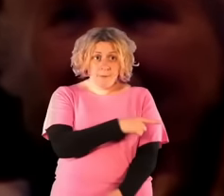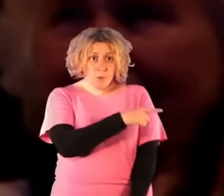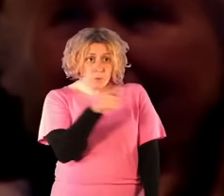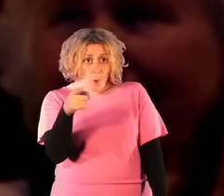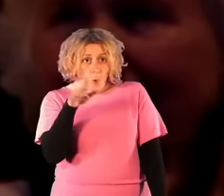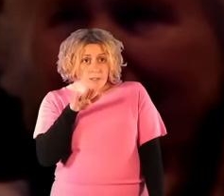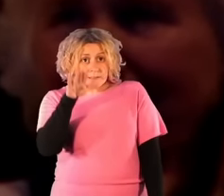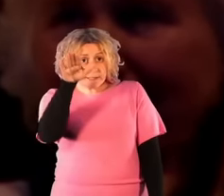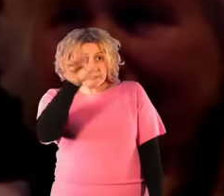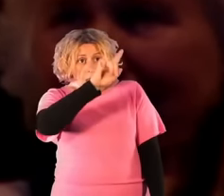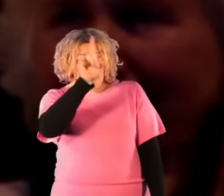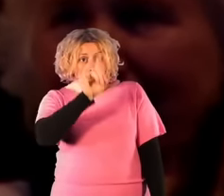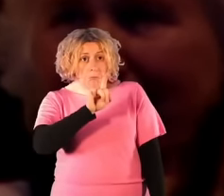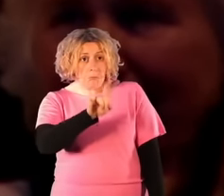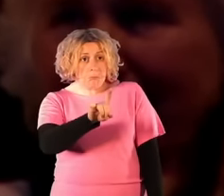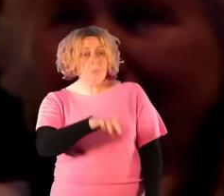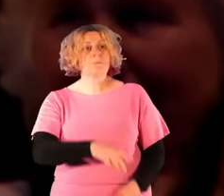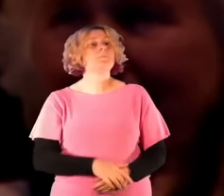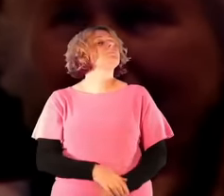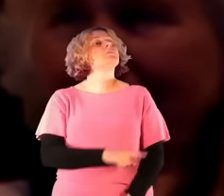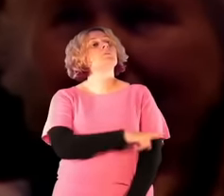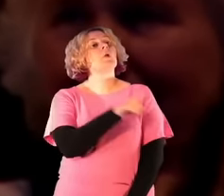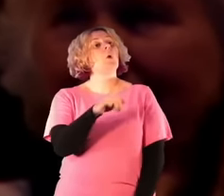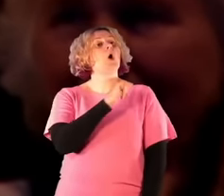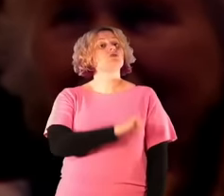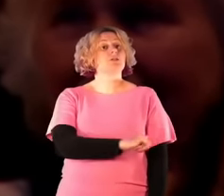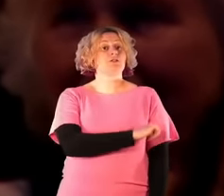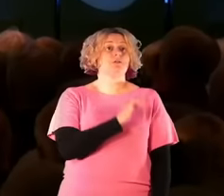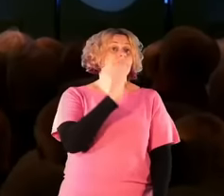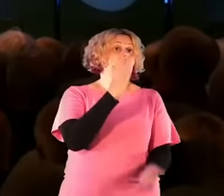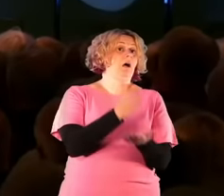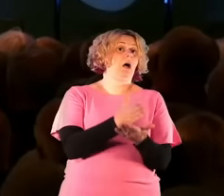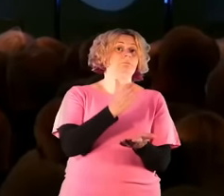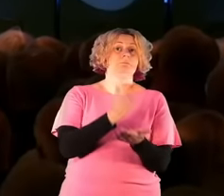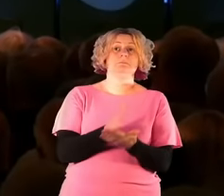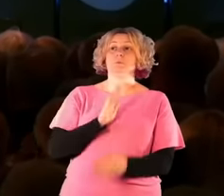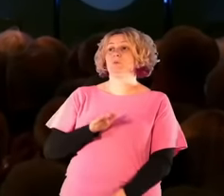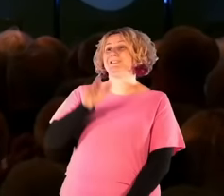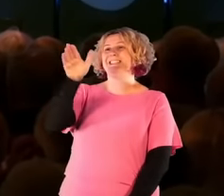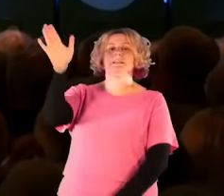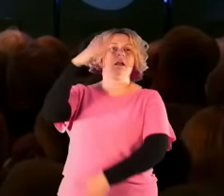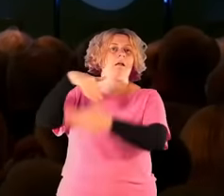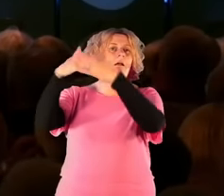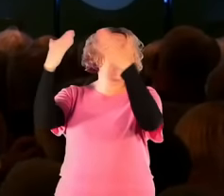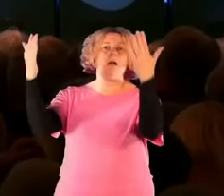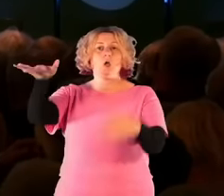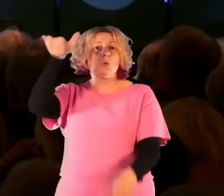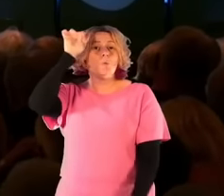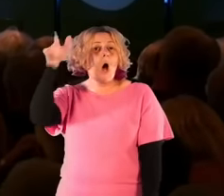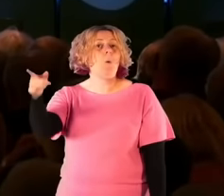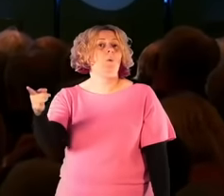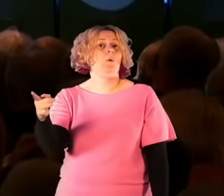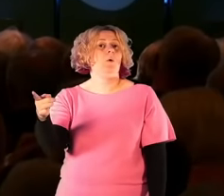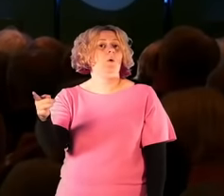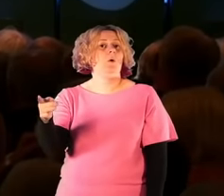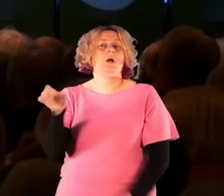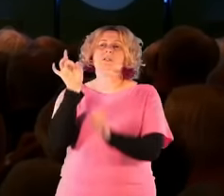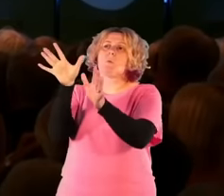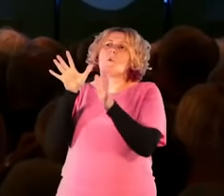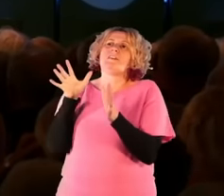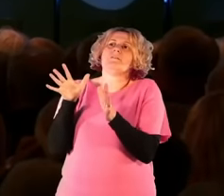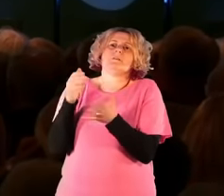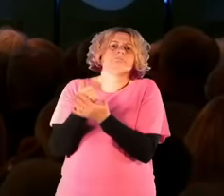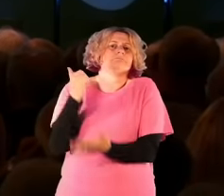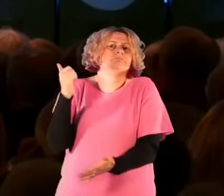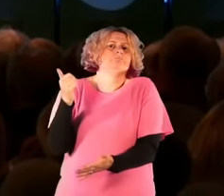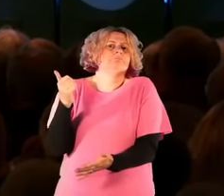destiny? If you're a Christian, the destiny is what we've just been describing, and it's fantastic and it's wonderful and it's brilliant. But if you're